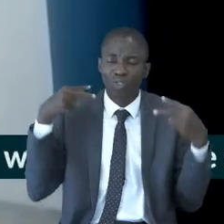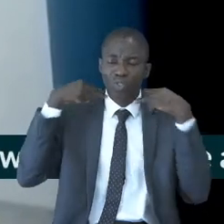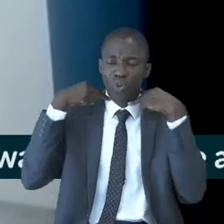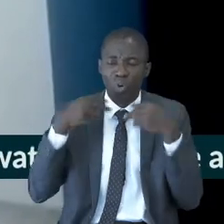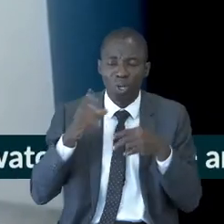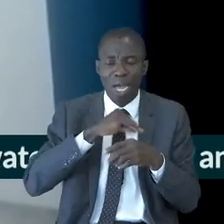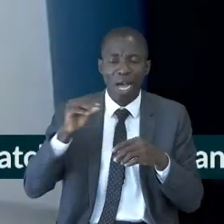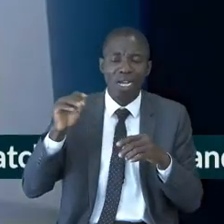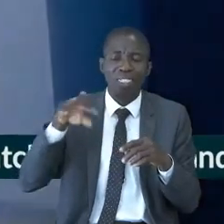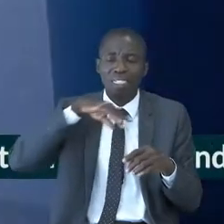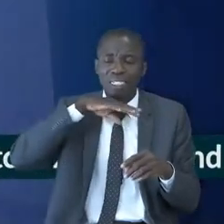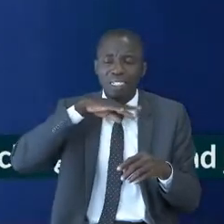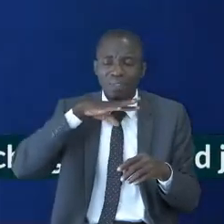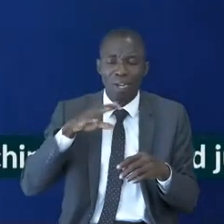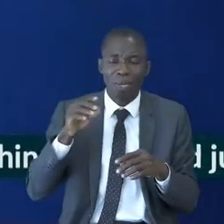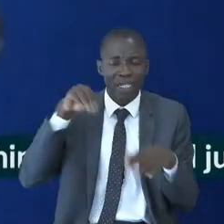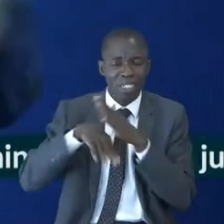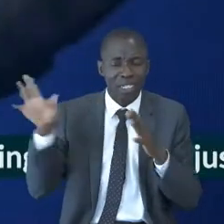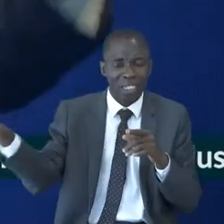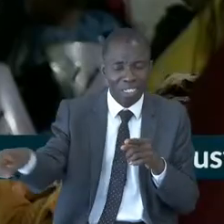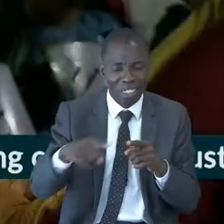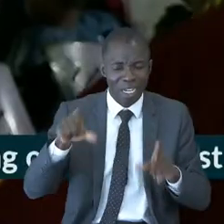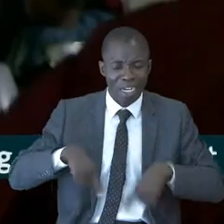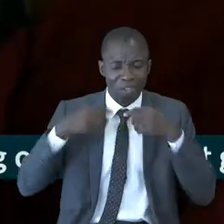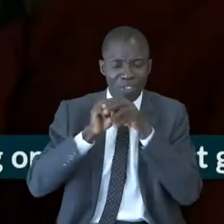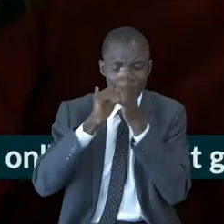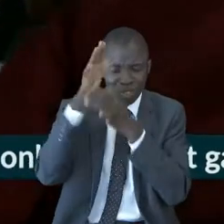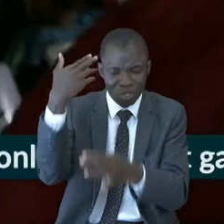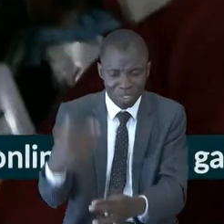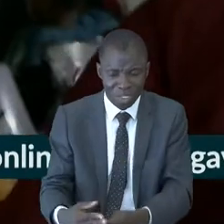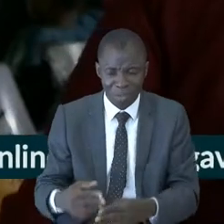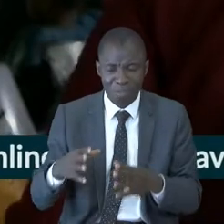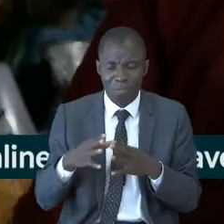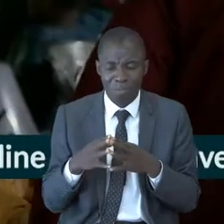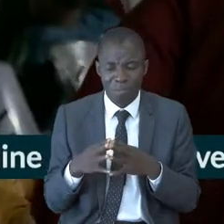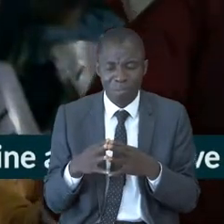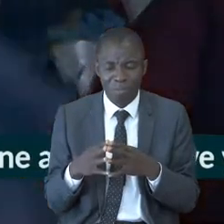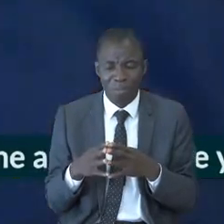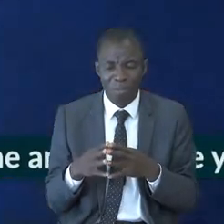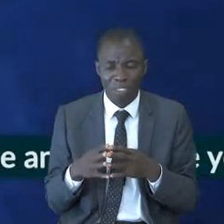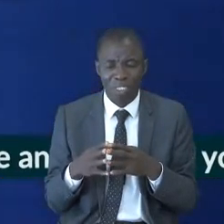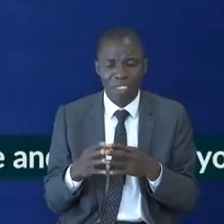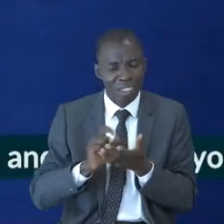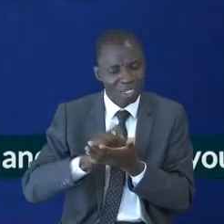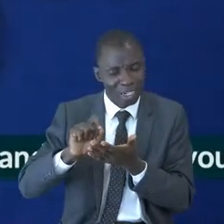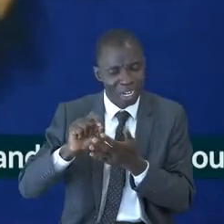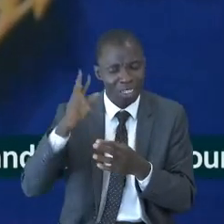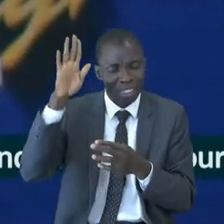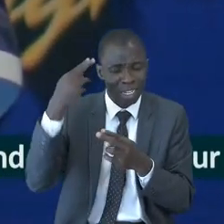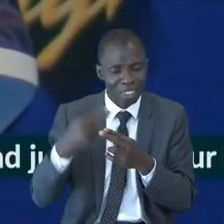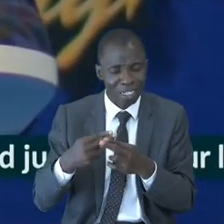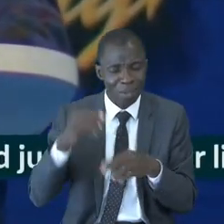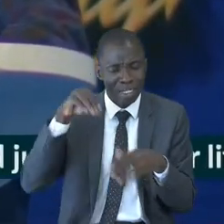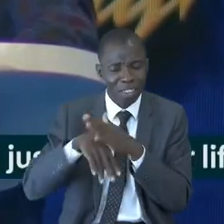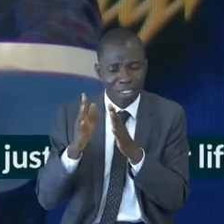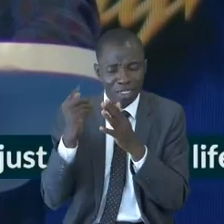and defilements in their lives in Jesus' name. Write their names in